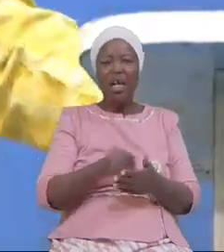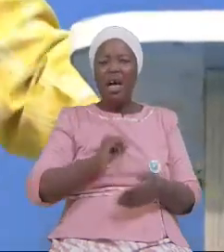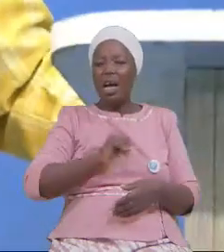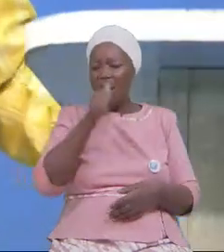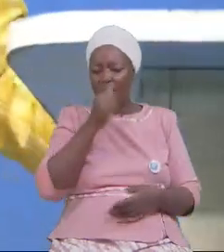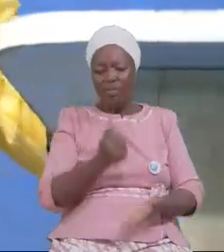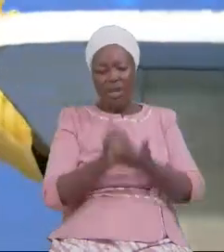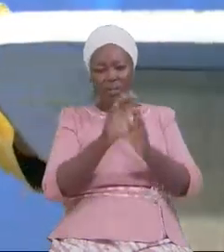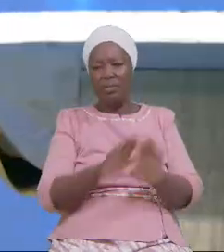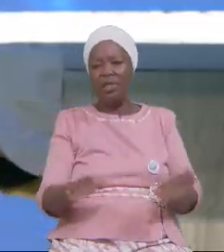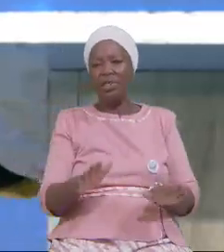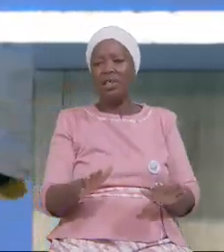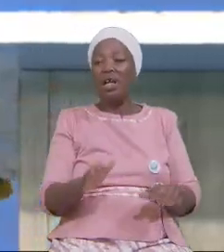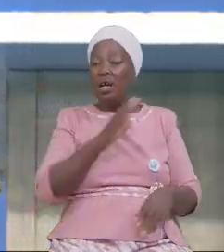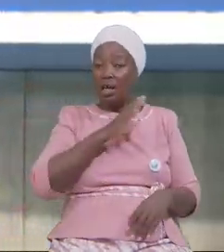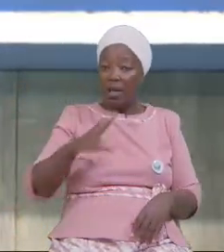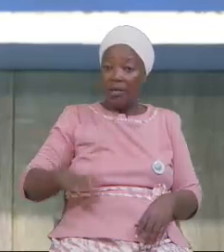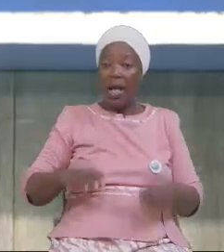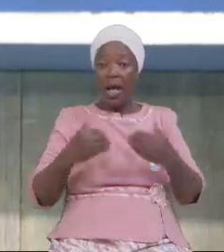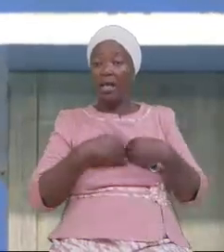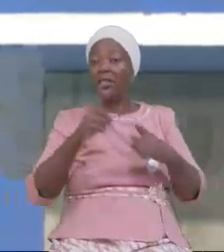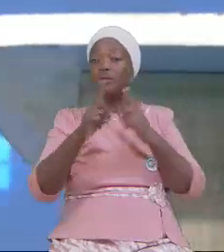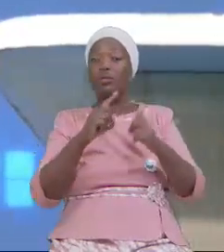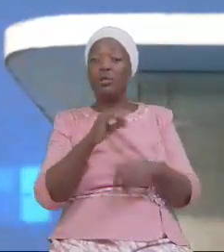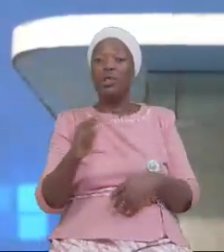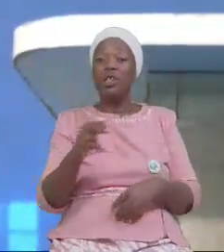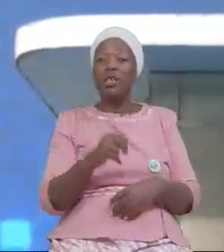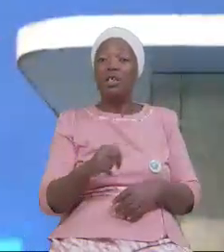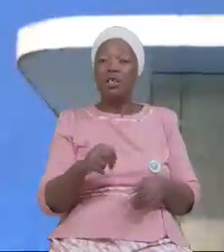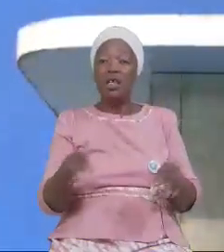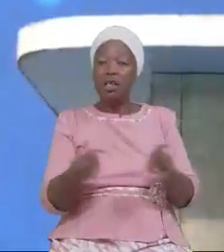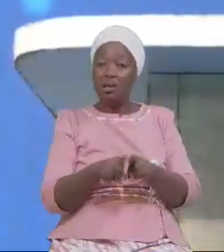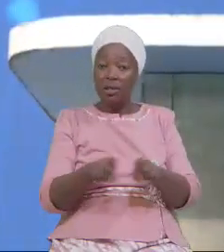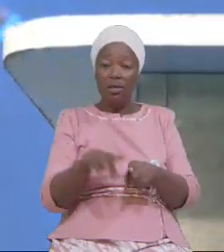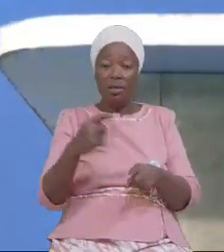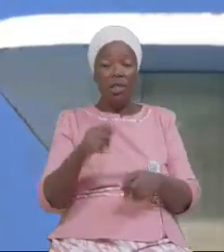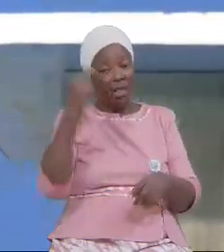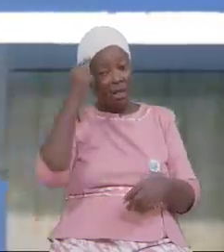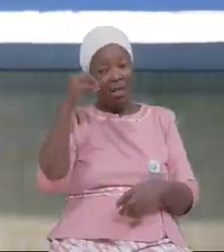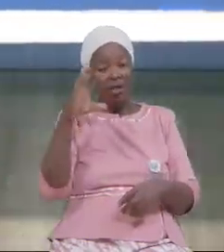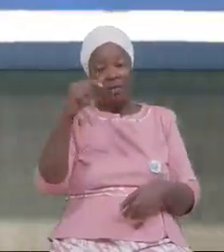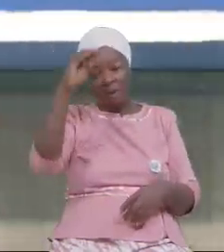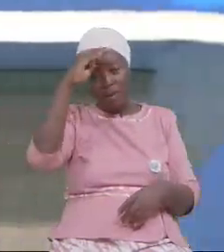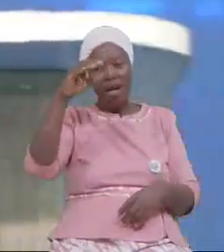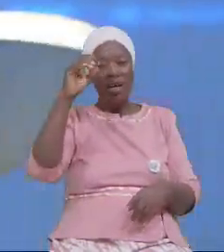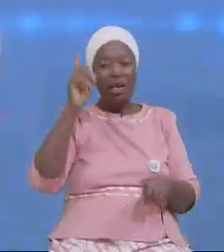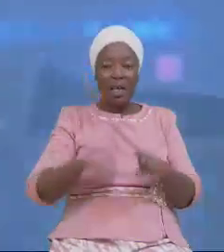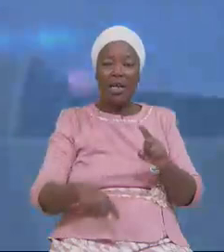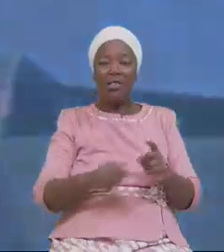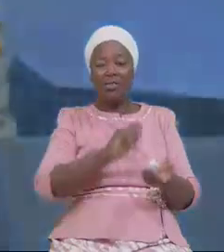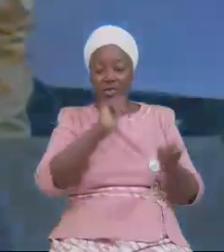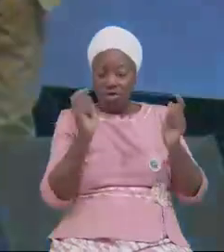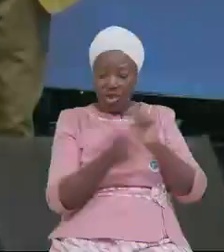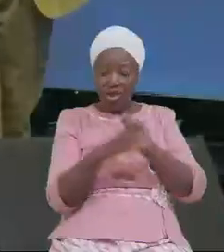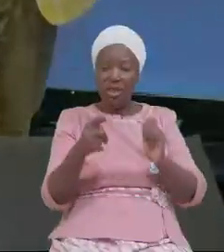helpless. Christ has spoken. Even the thinking of the man could not change the